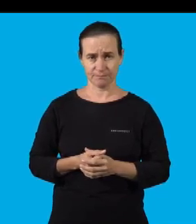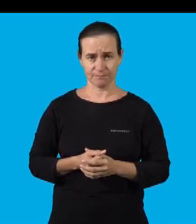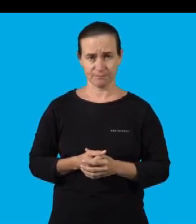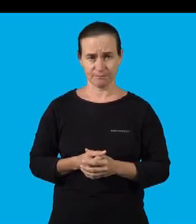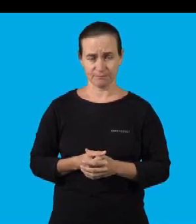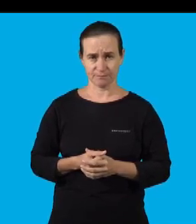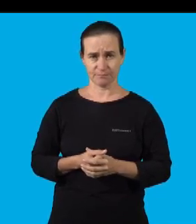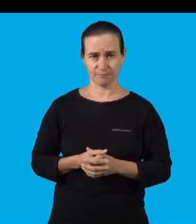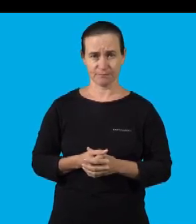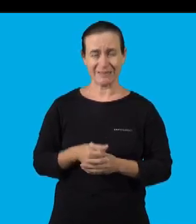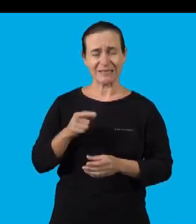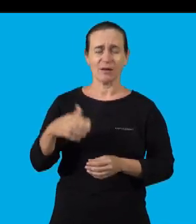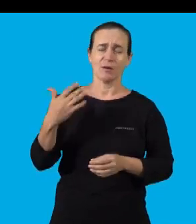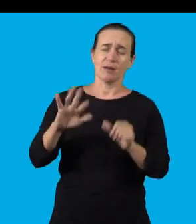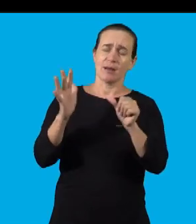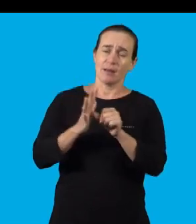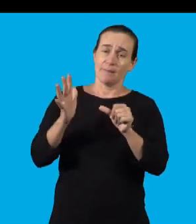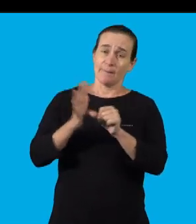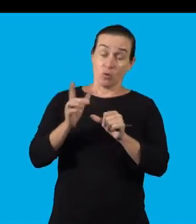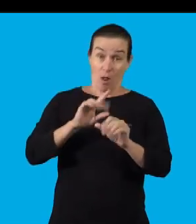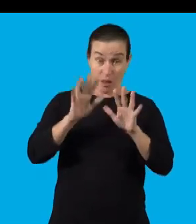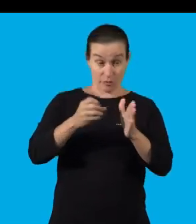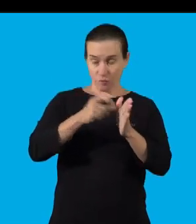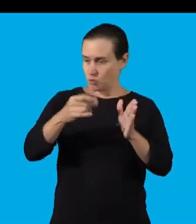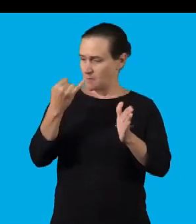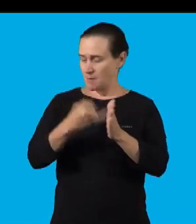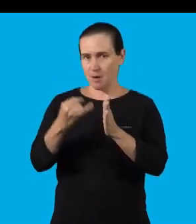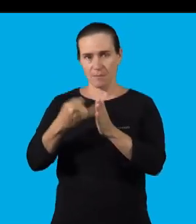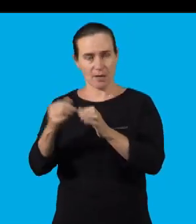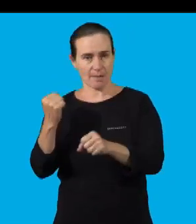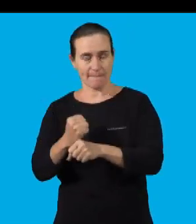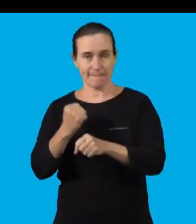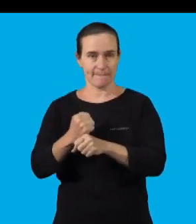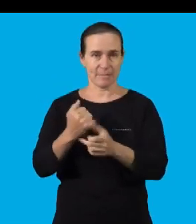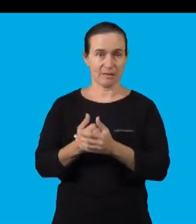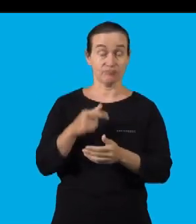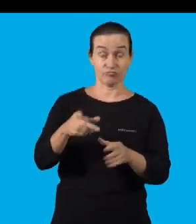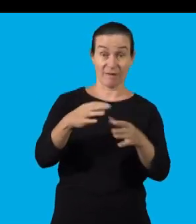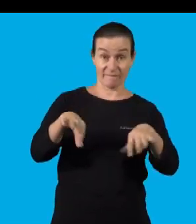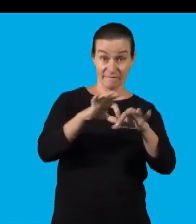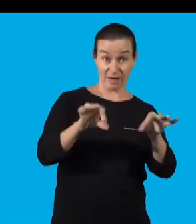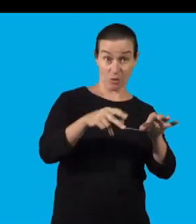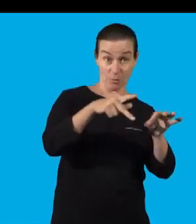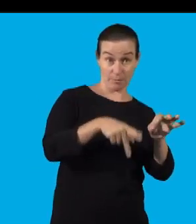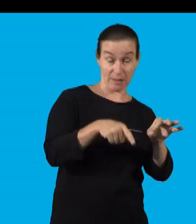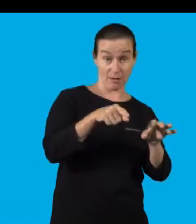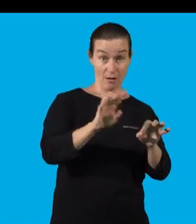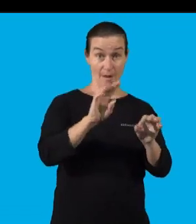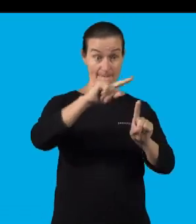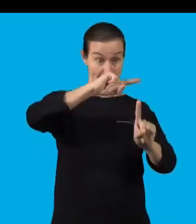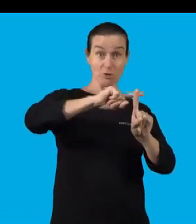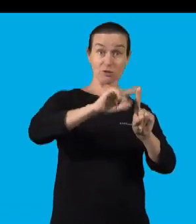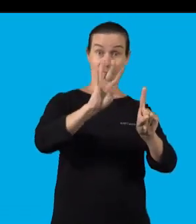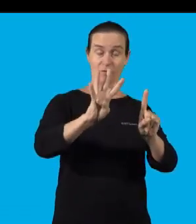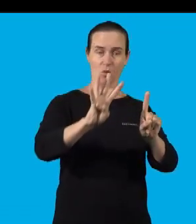substitution, it is very important, because now the common mistake that is done here is that because our value of p was positive, now when you